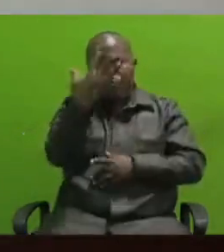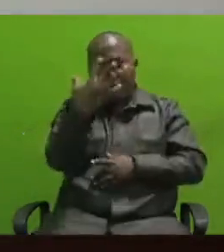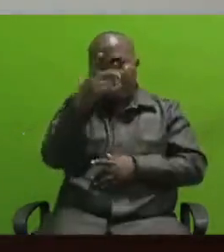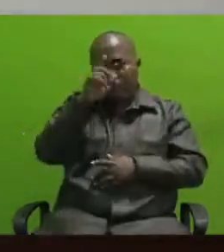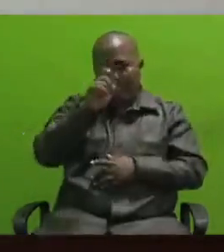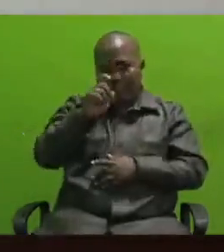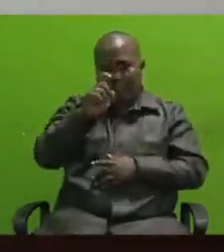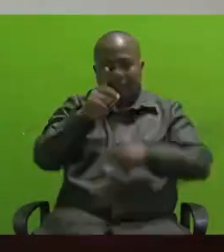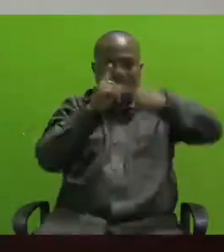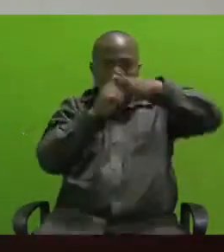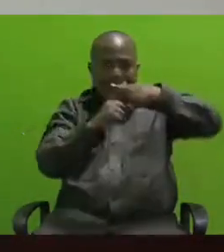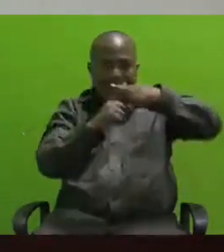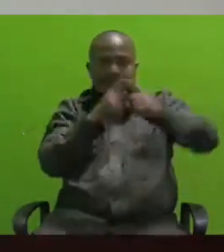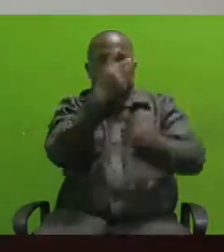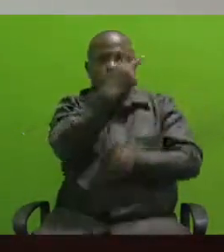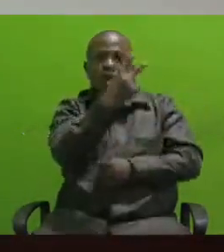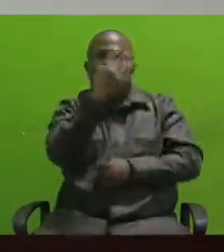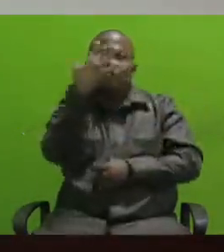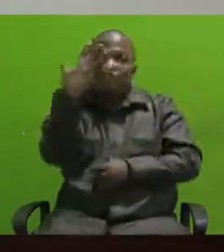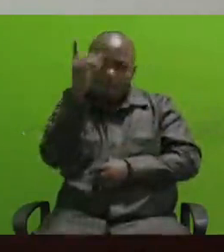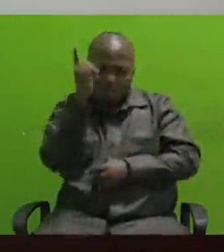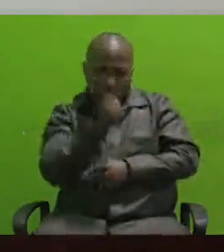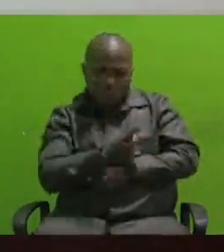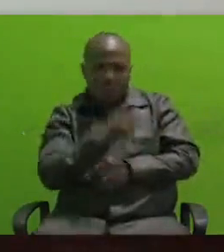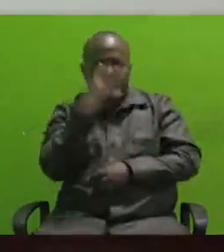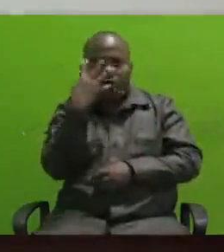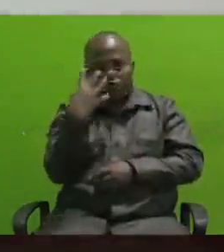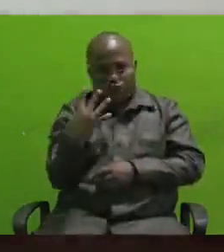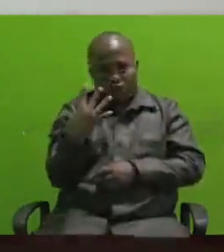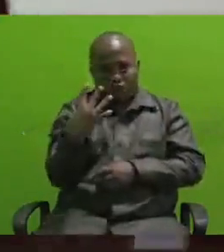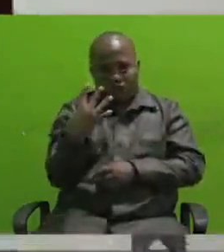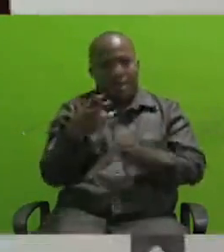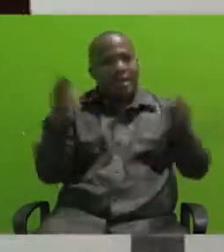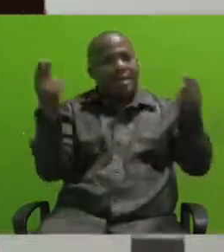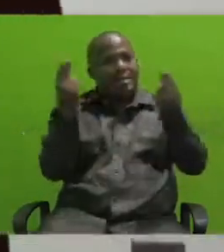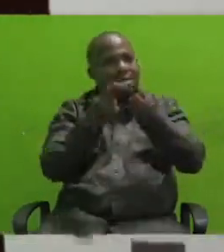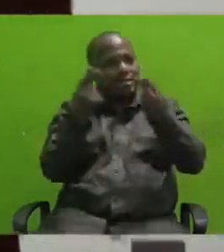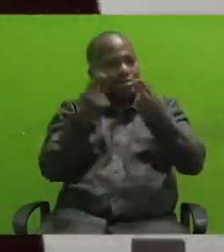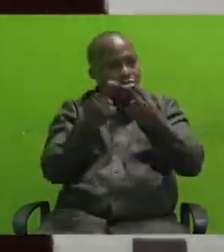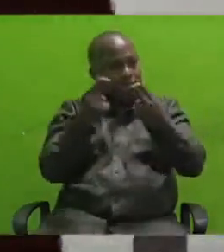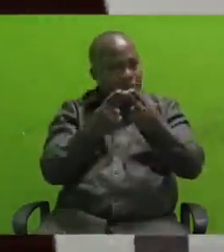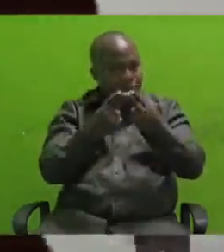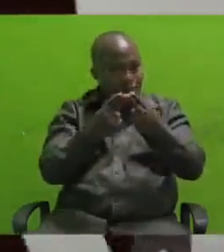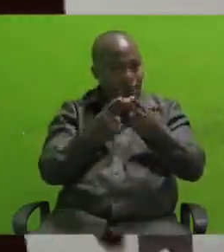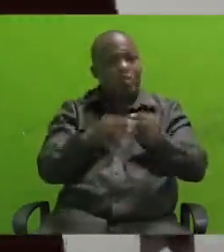25 over 4 is equal to 14 plus